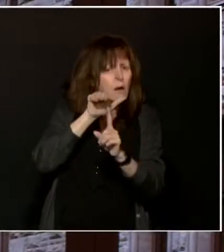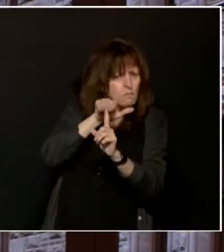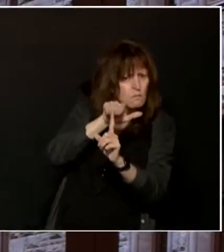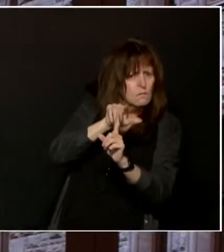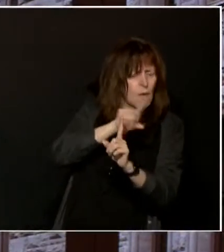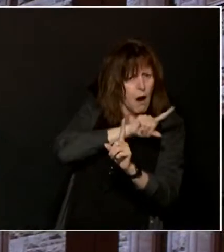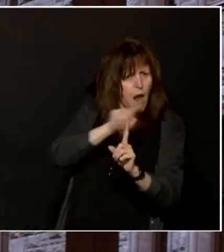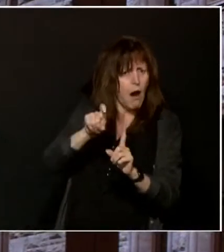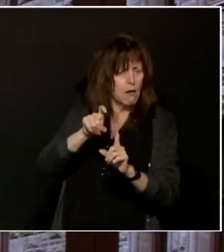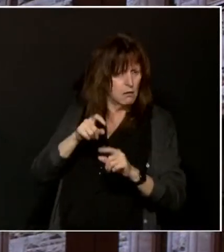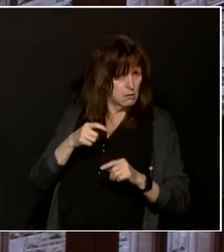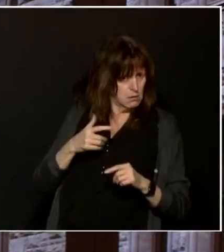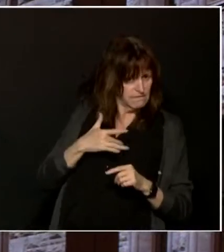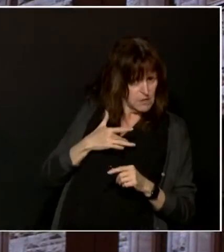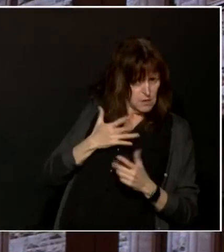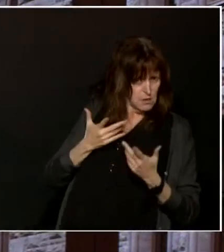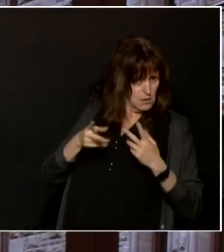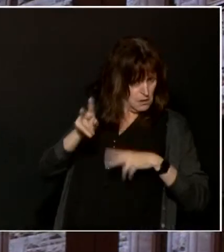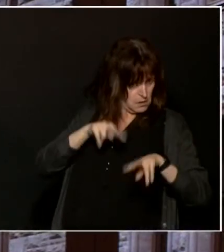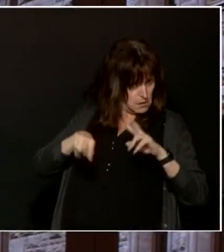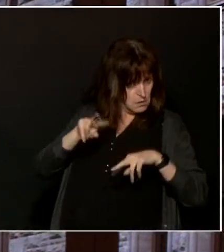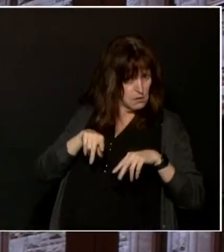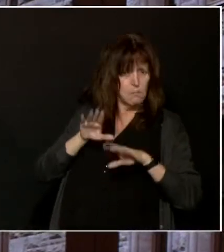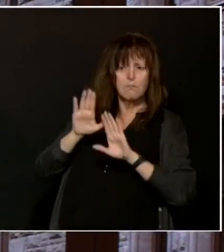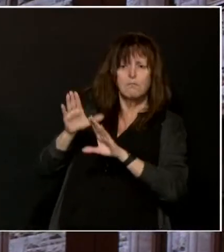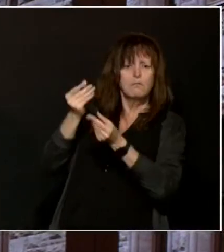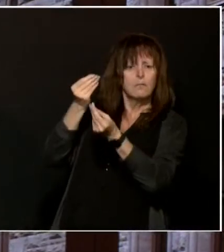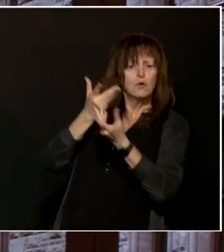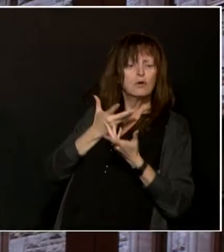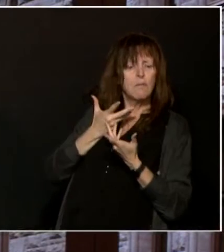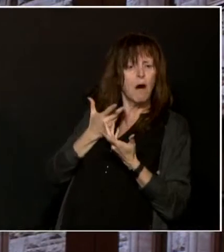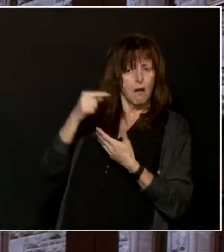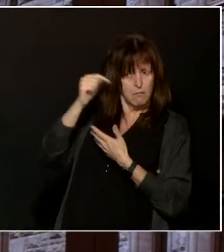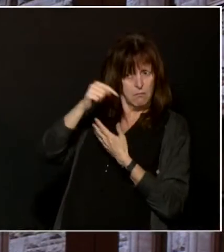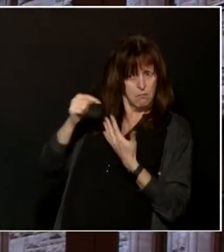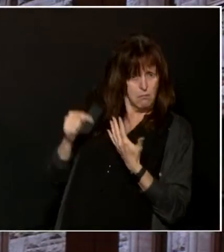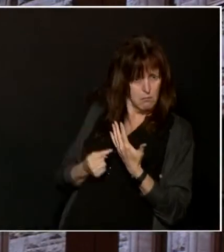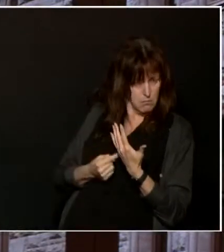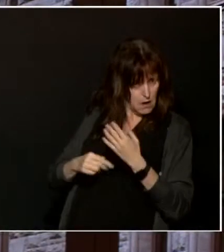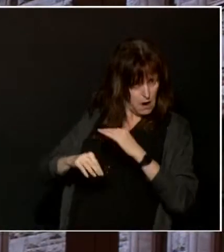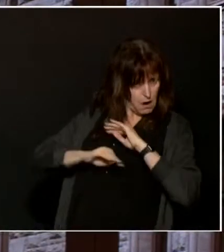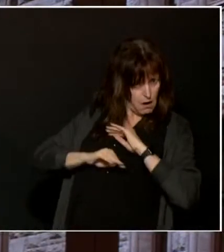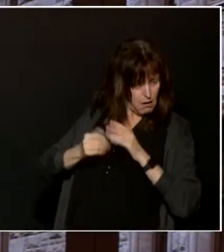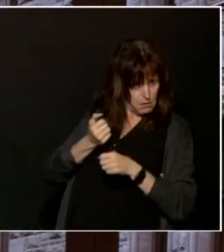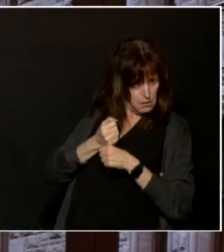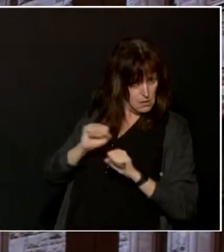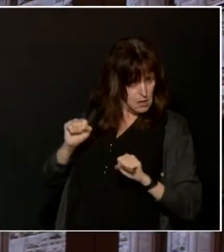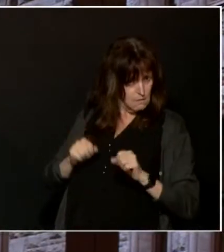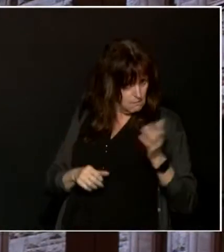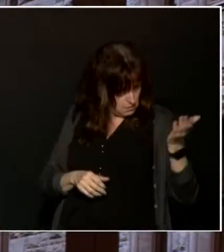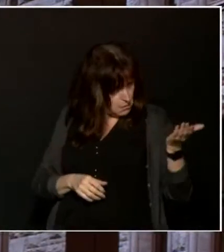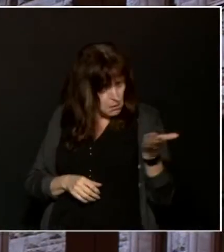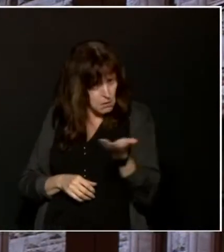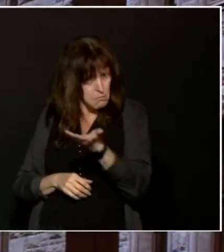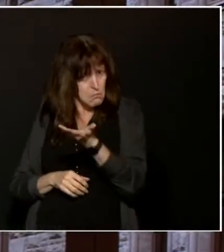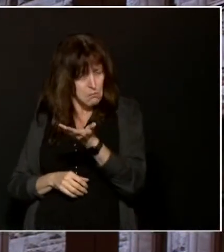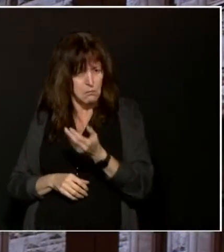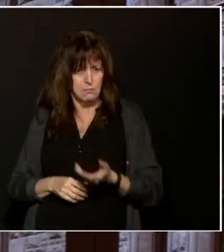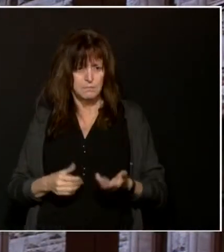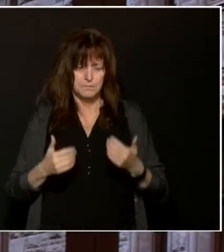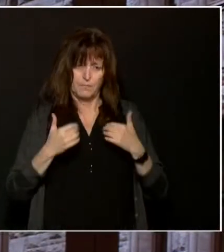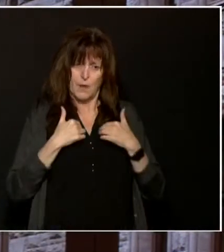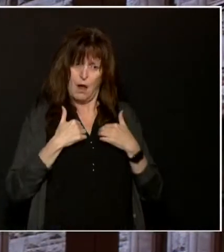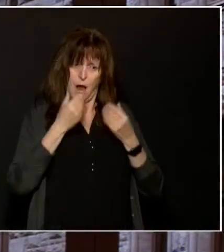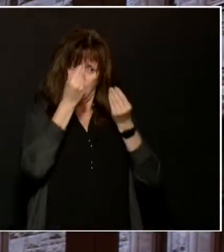if your child's going back into the in-class attendance, that you're satisfied that it's safe. And so I would say it is, but I think you need to ask